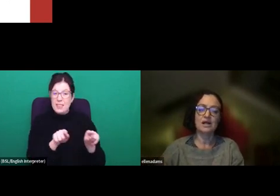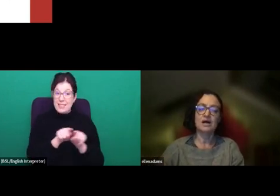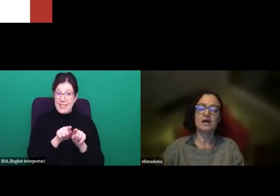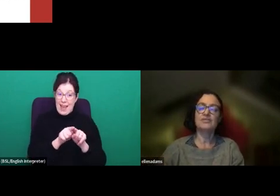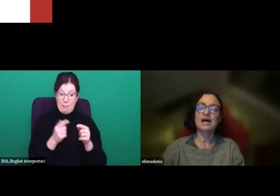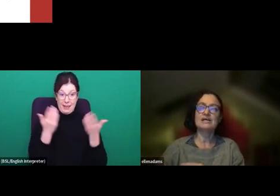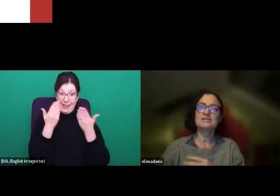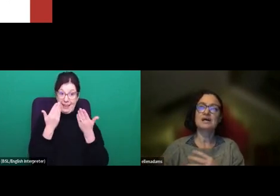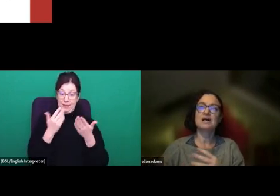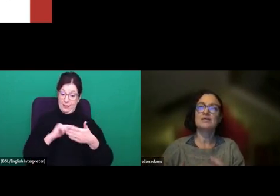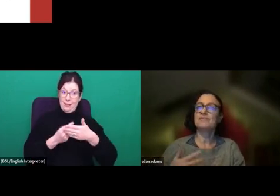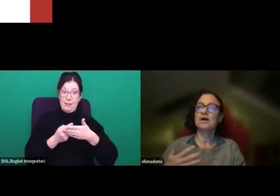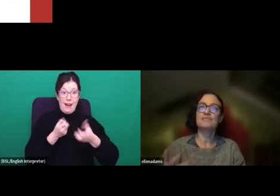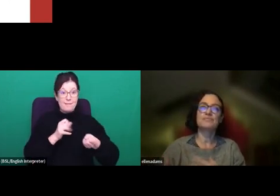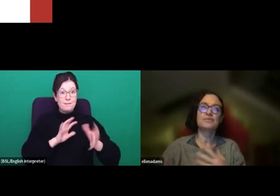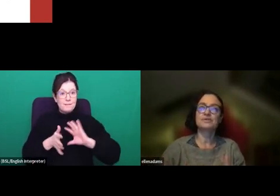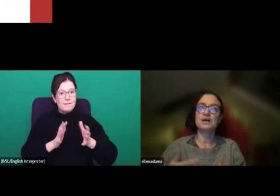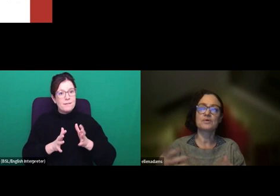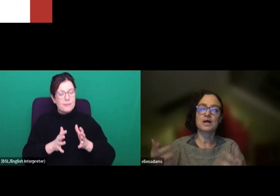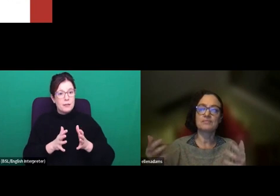here,